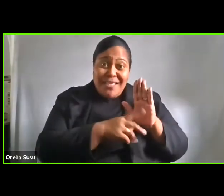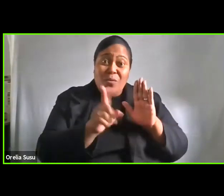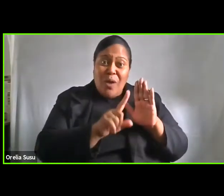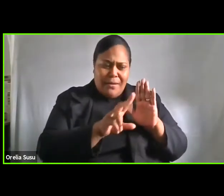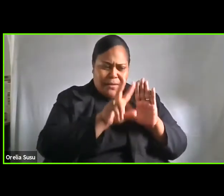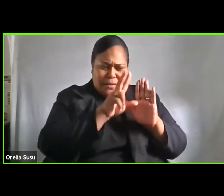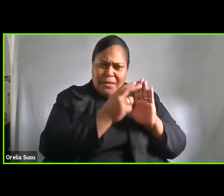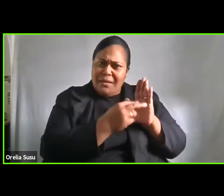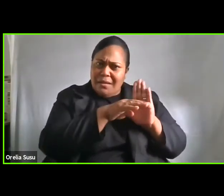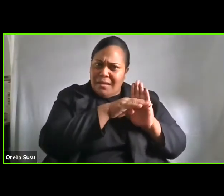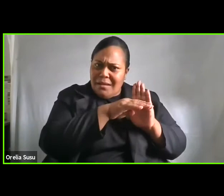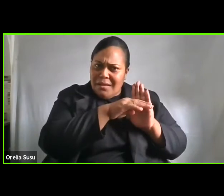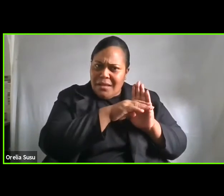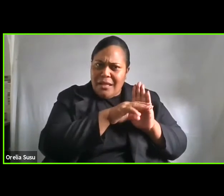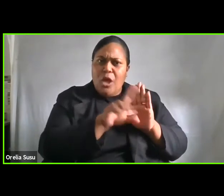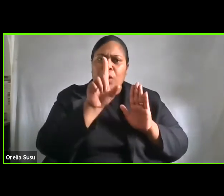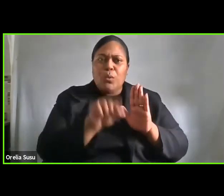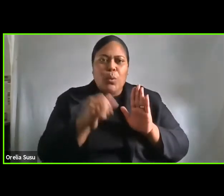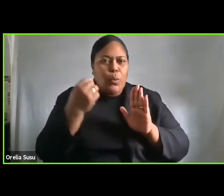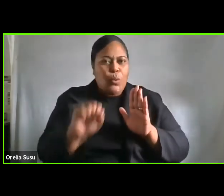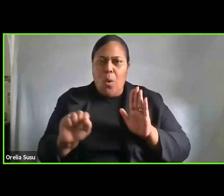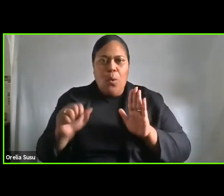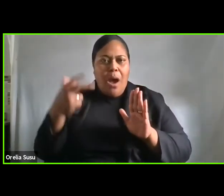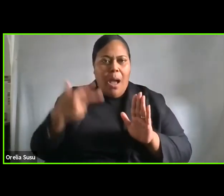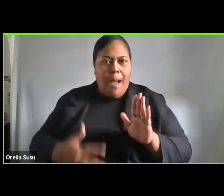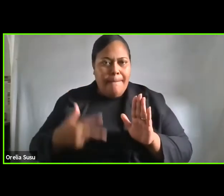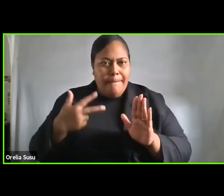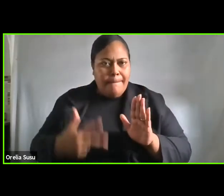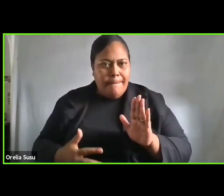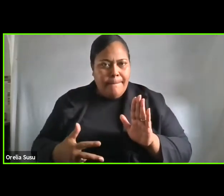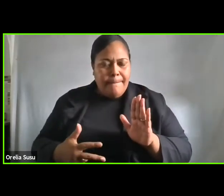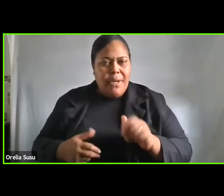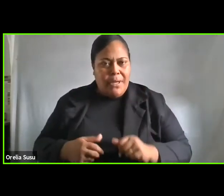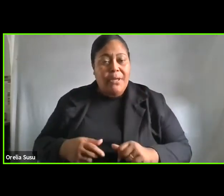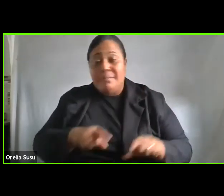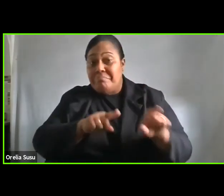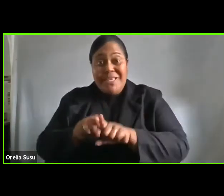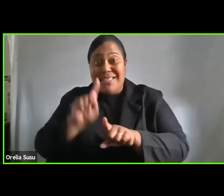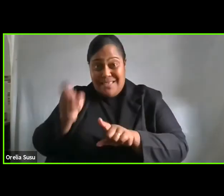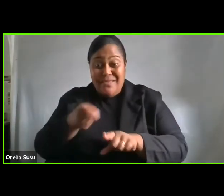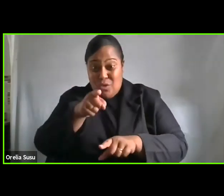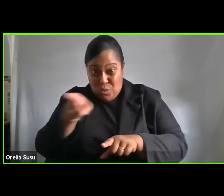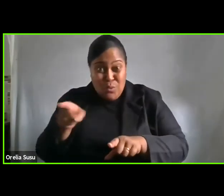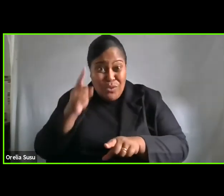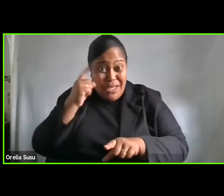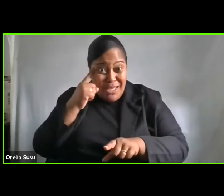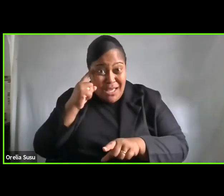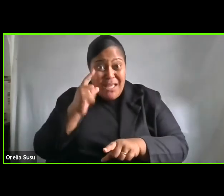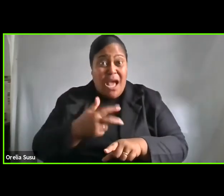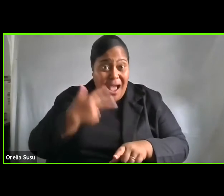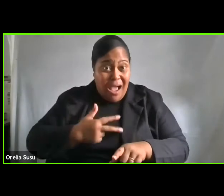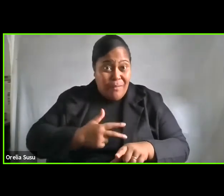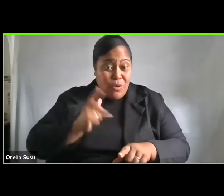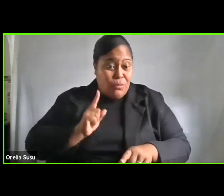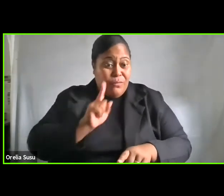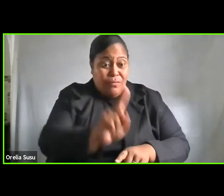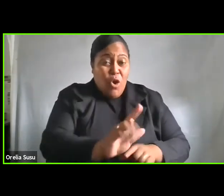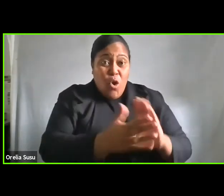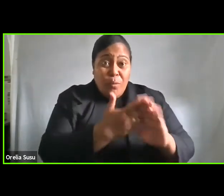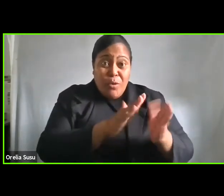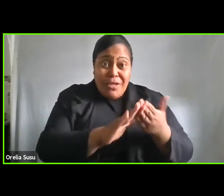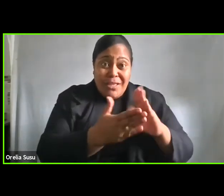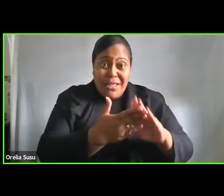if you think the work is going to bring harm to you and in the community, just let the organization like